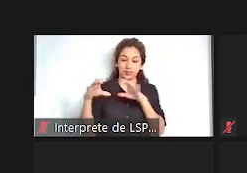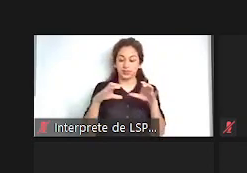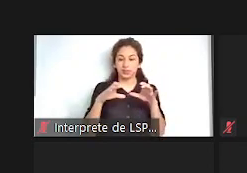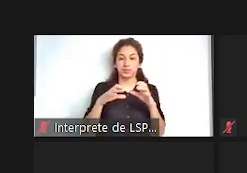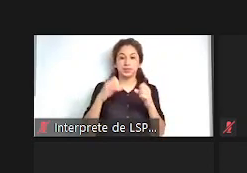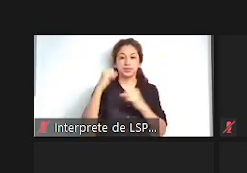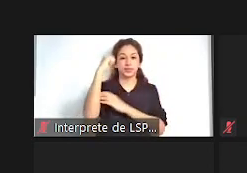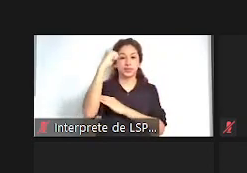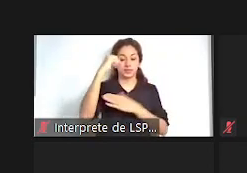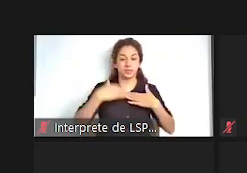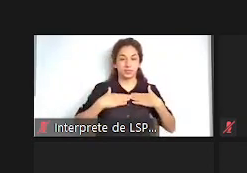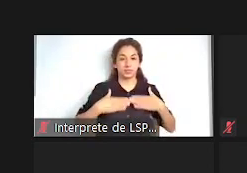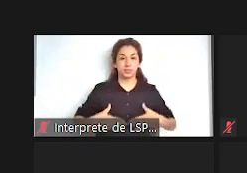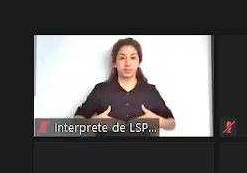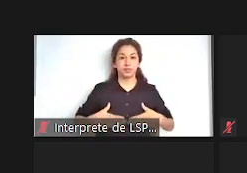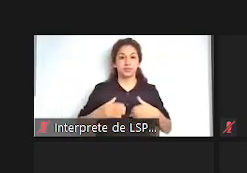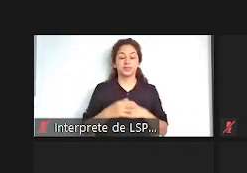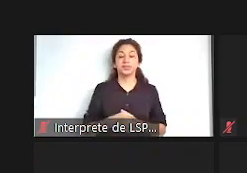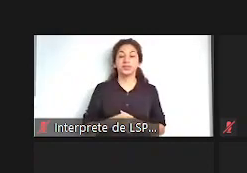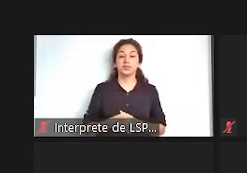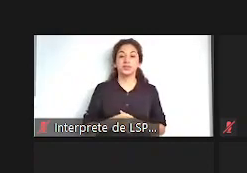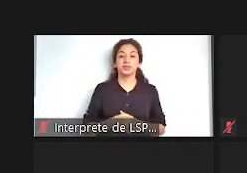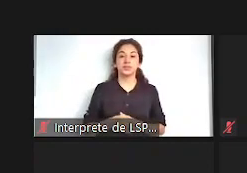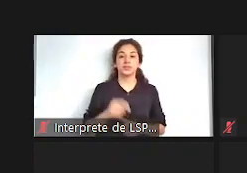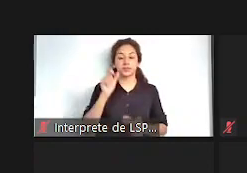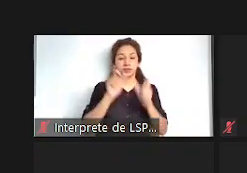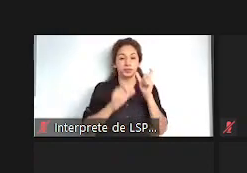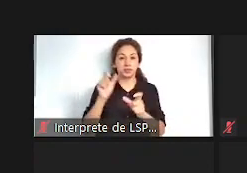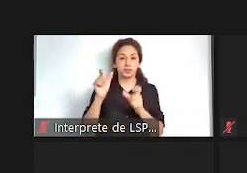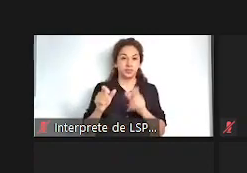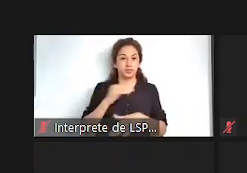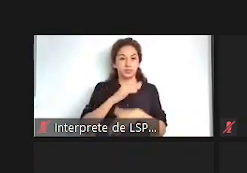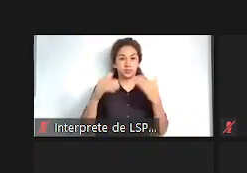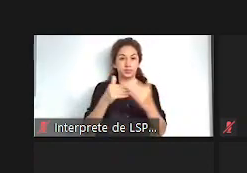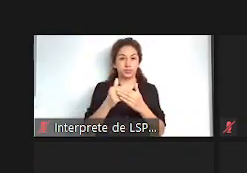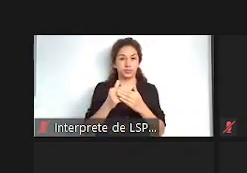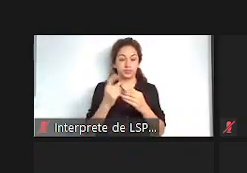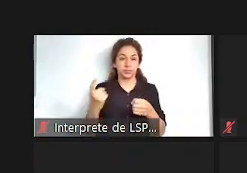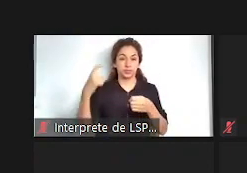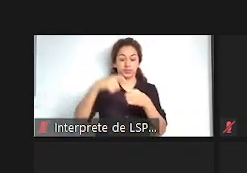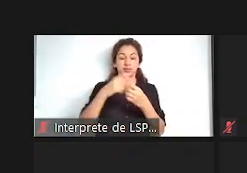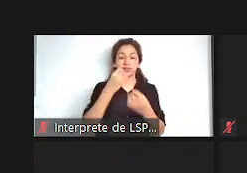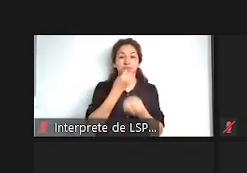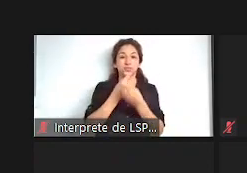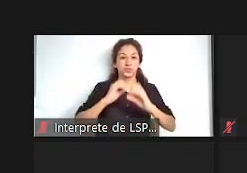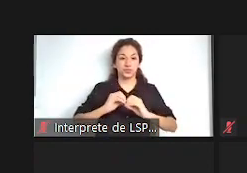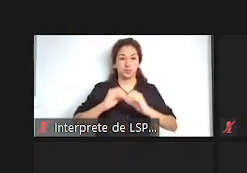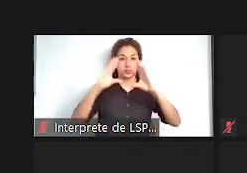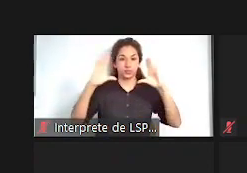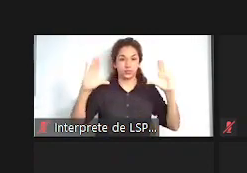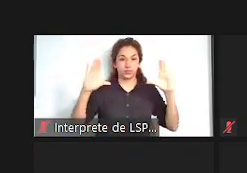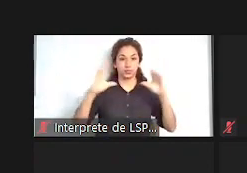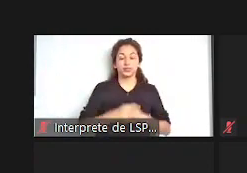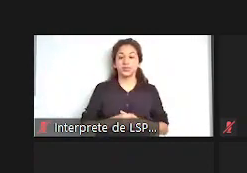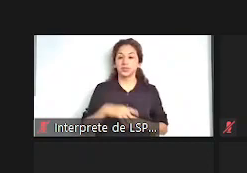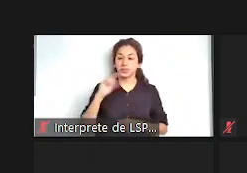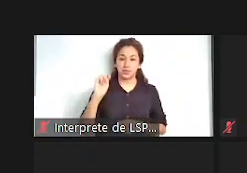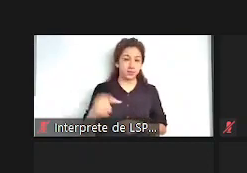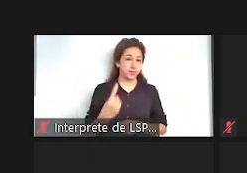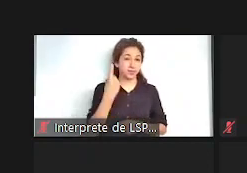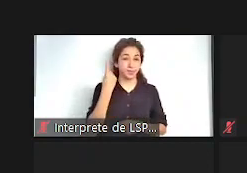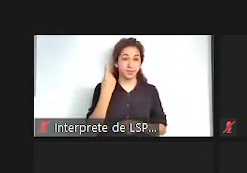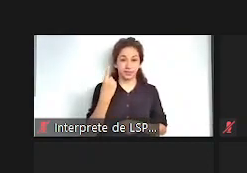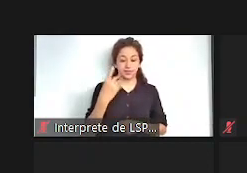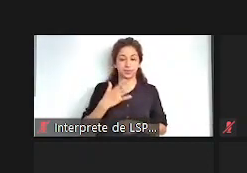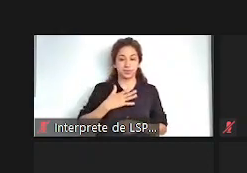uh roundtable for business and human rights ladies and gentlemen participating good morning